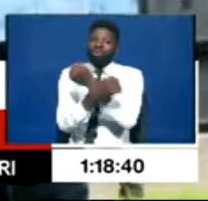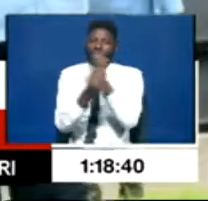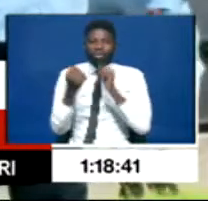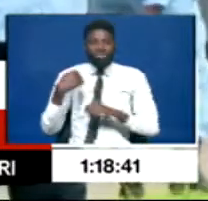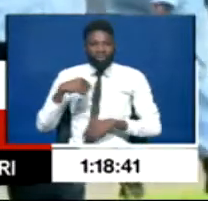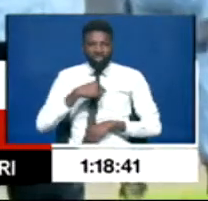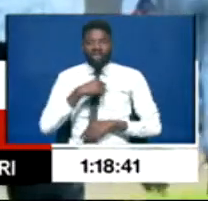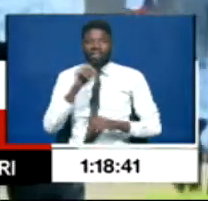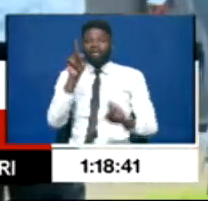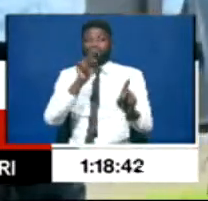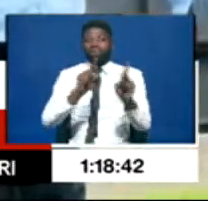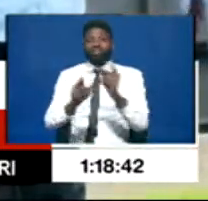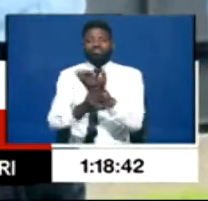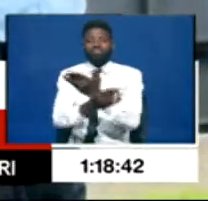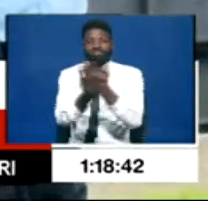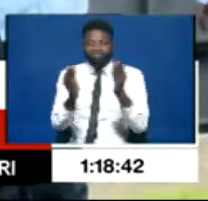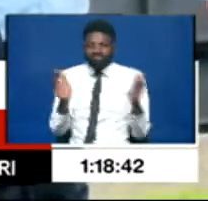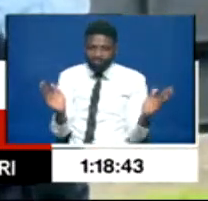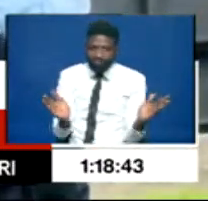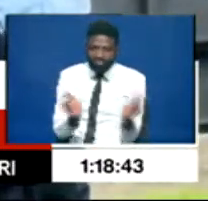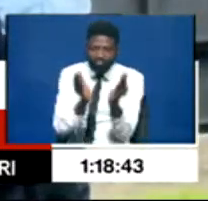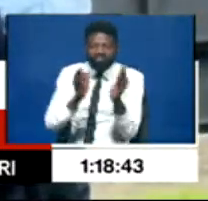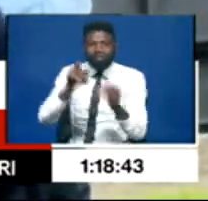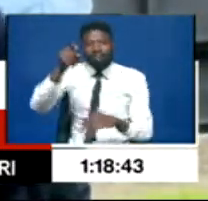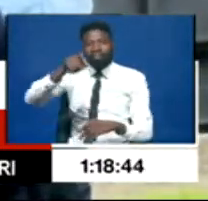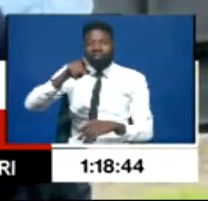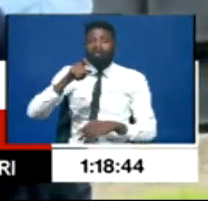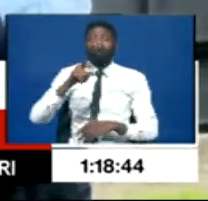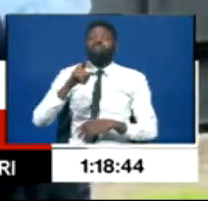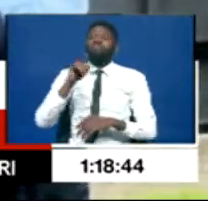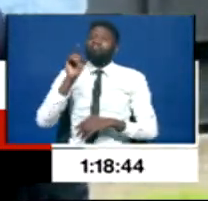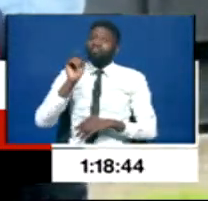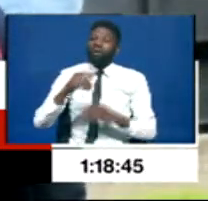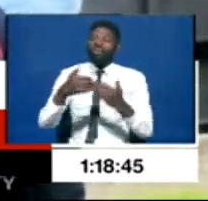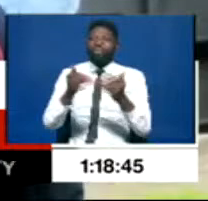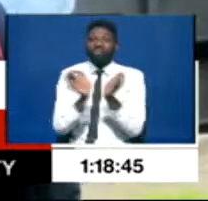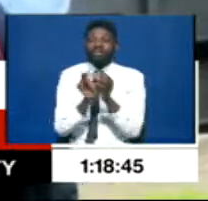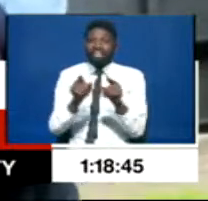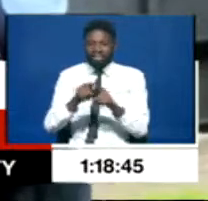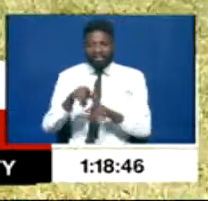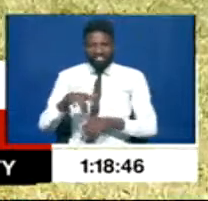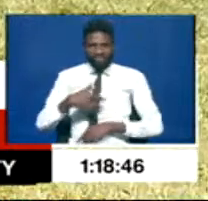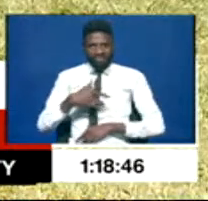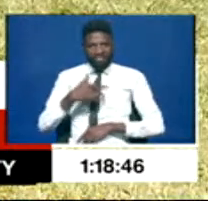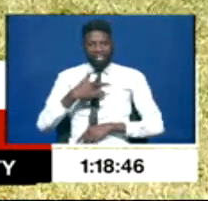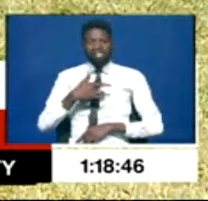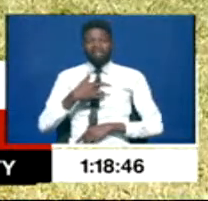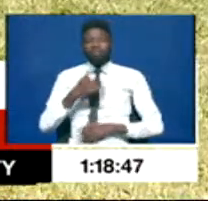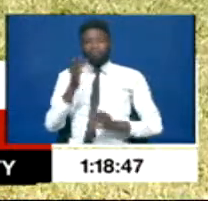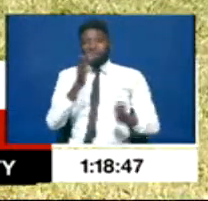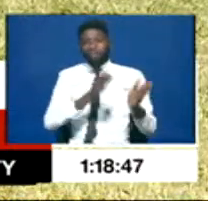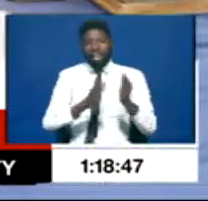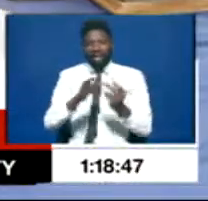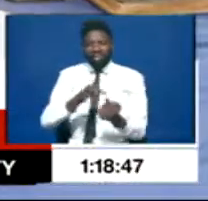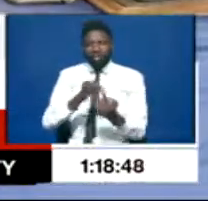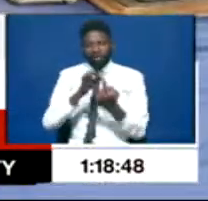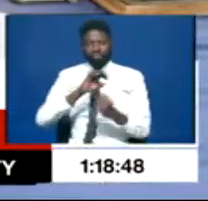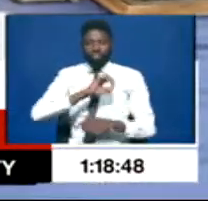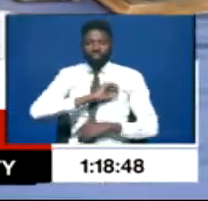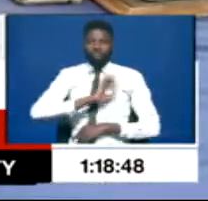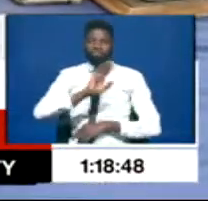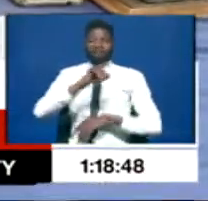We need the communities to own this spatial plan so that when it comes to implementing, it's part of what they